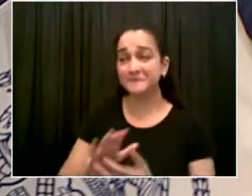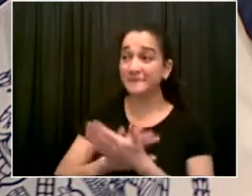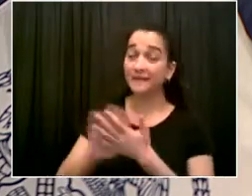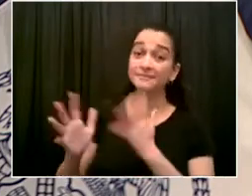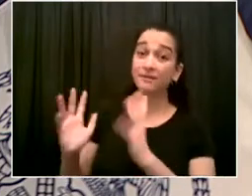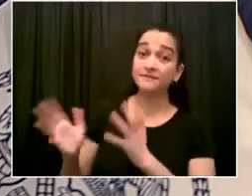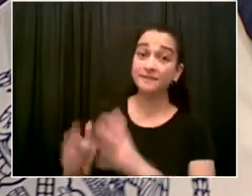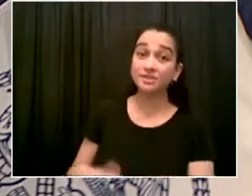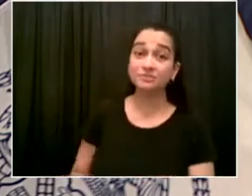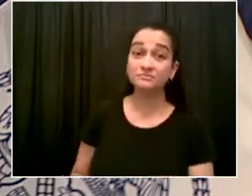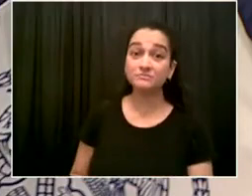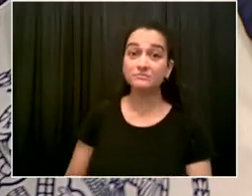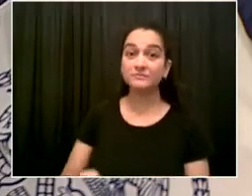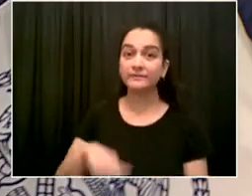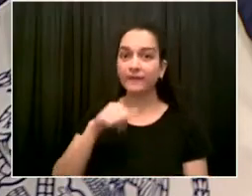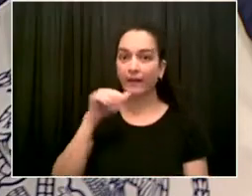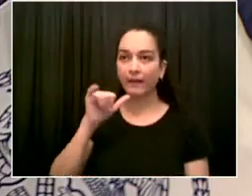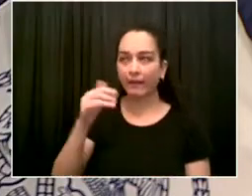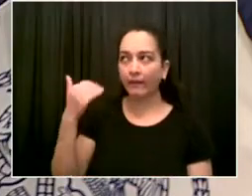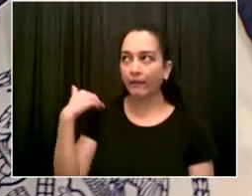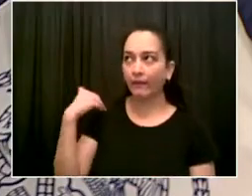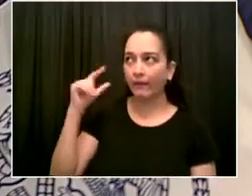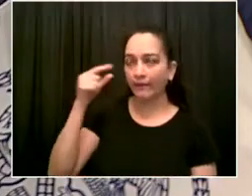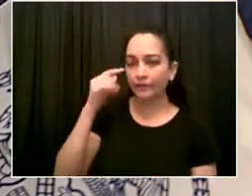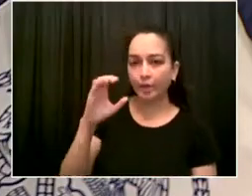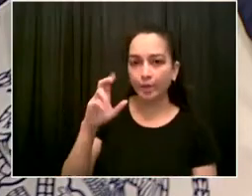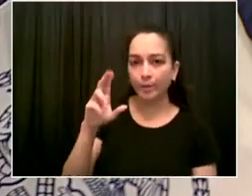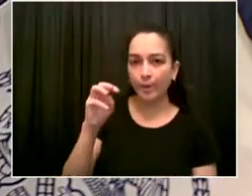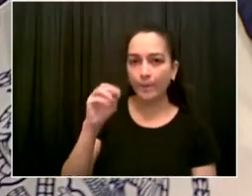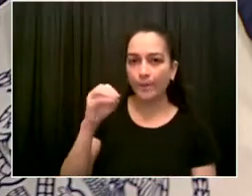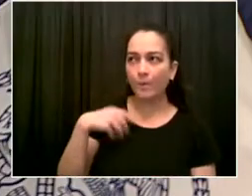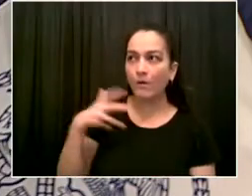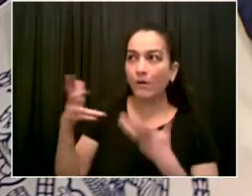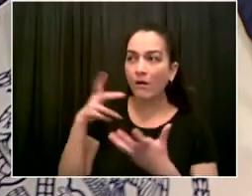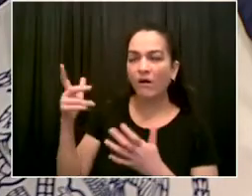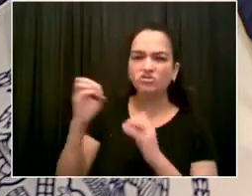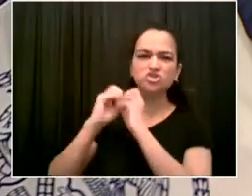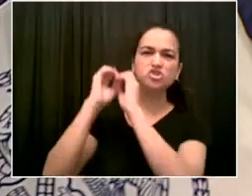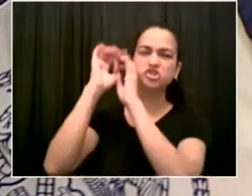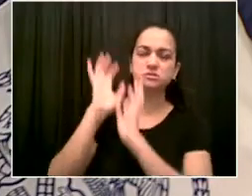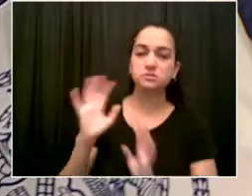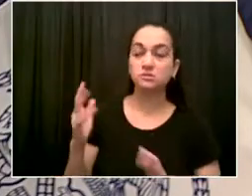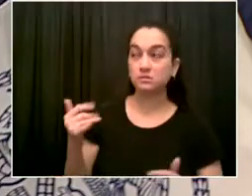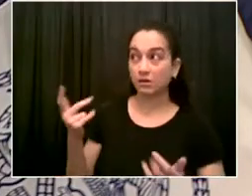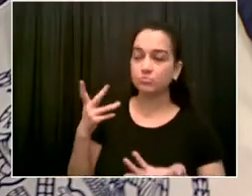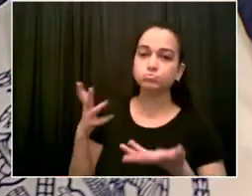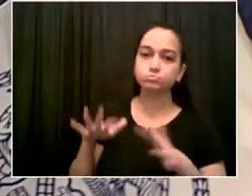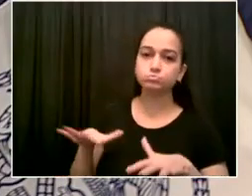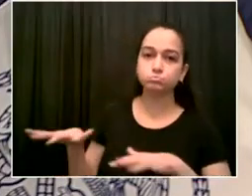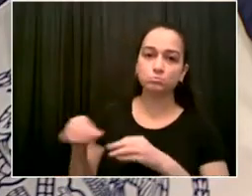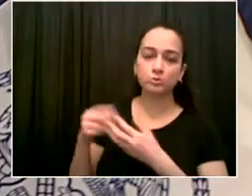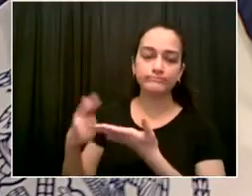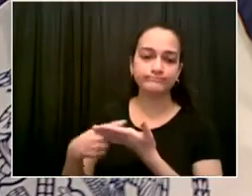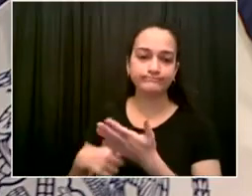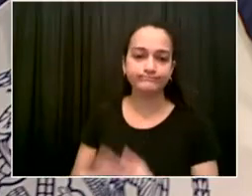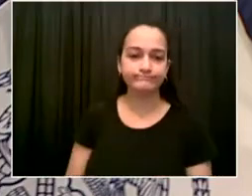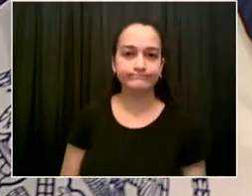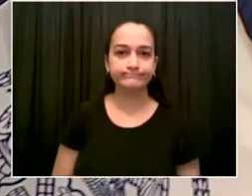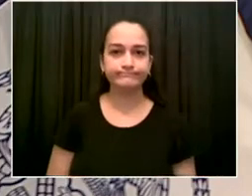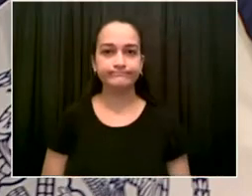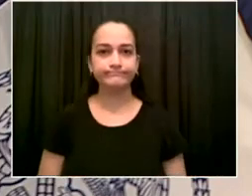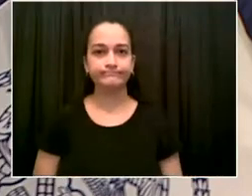As a programming note, we are joined by Dr. Jay Varma, Senior Advisor on Public Health. Our next question goes to Jeff Mays from the New York Times.